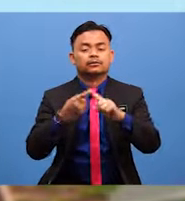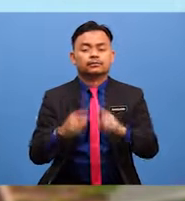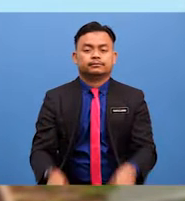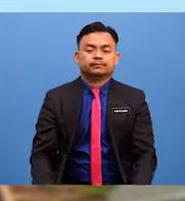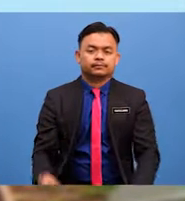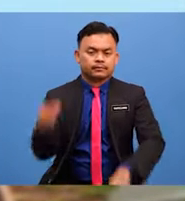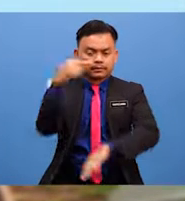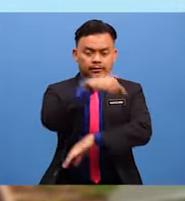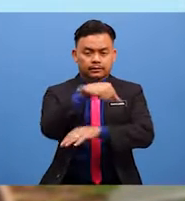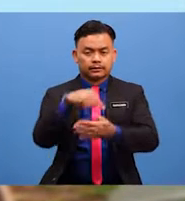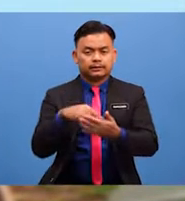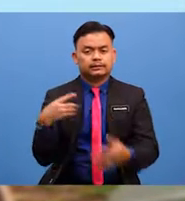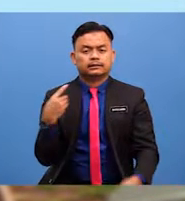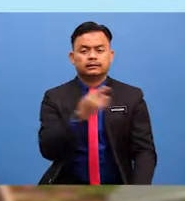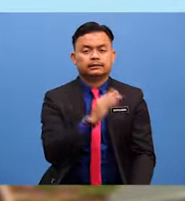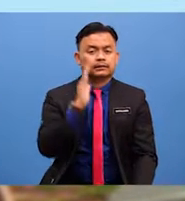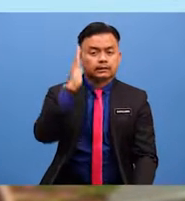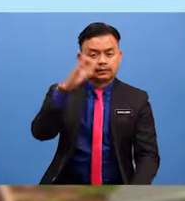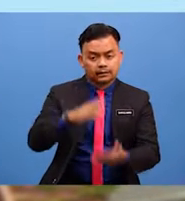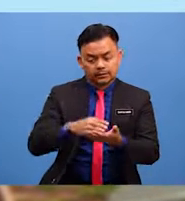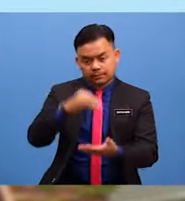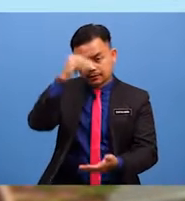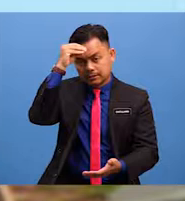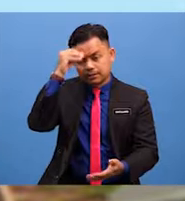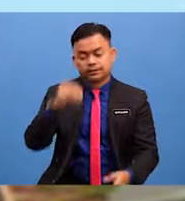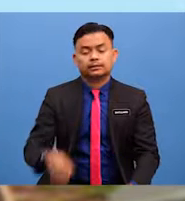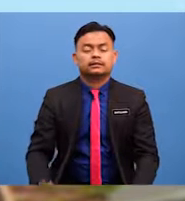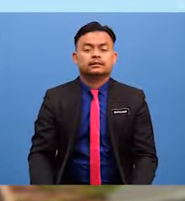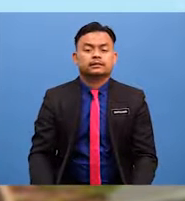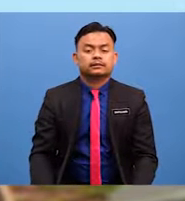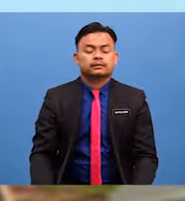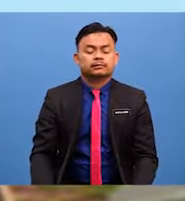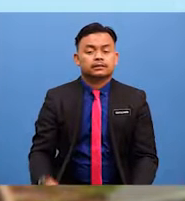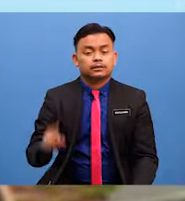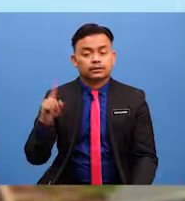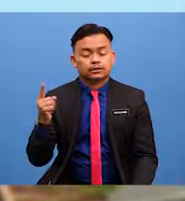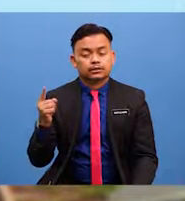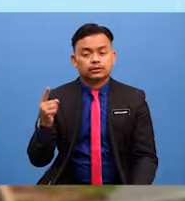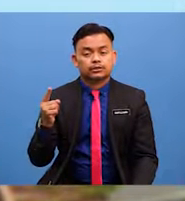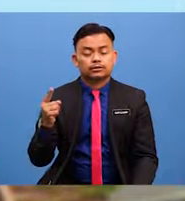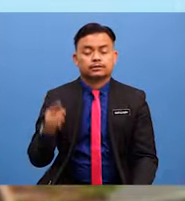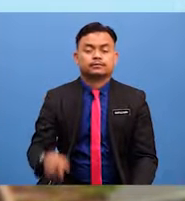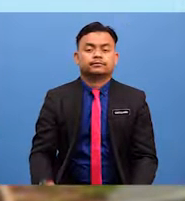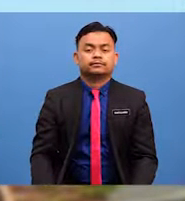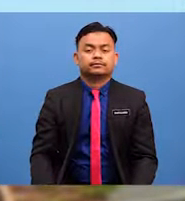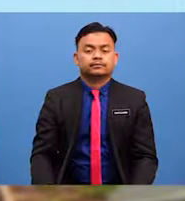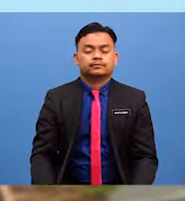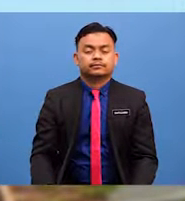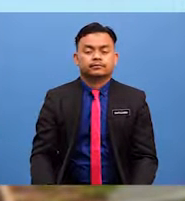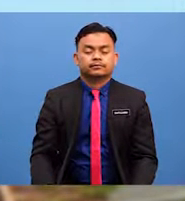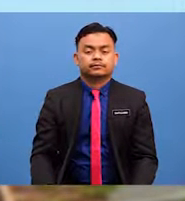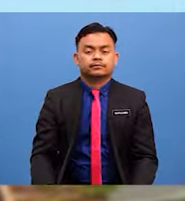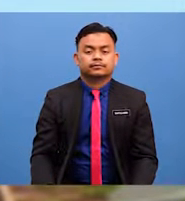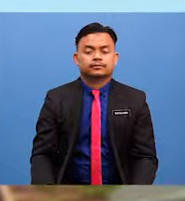Today, we are also going to look at how the simple present tense is used in an article.